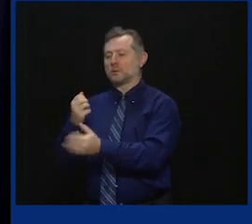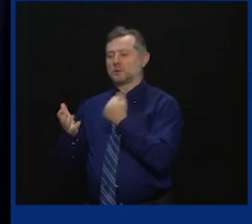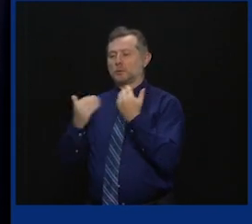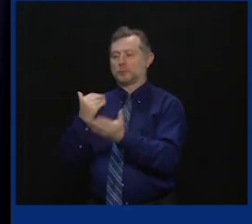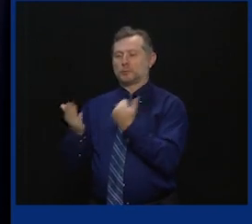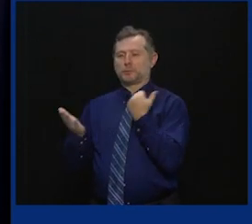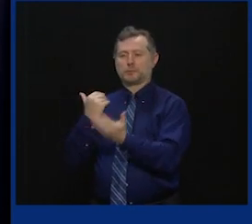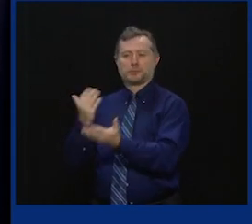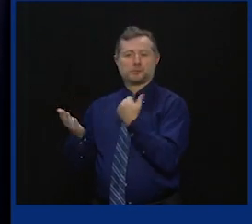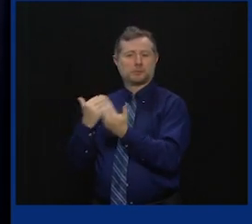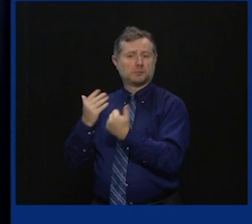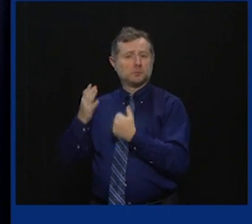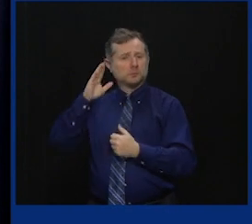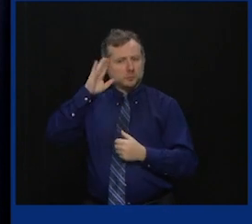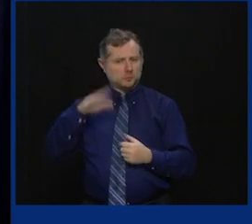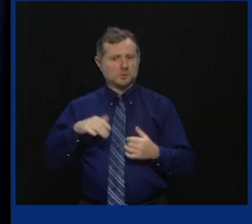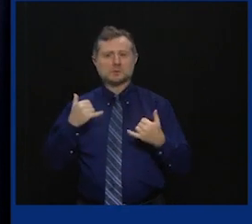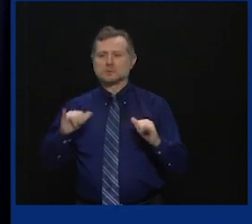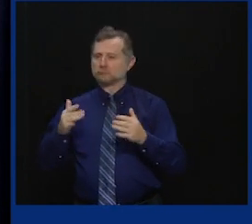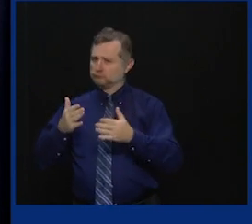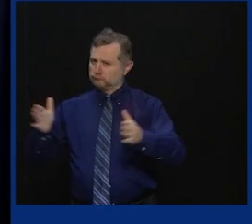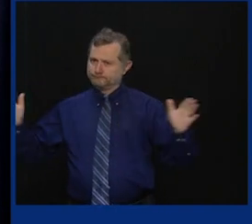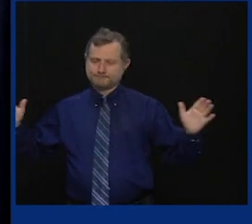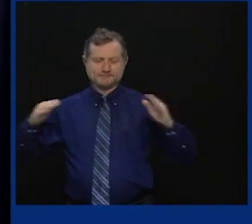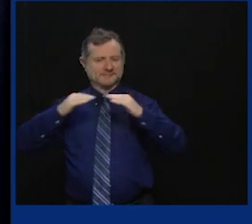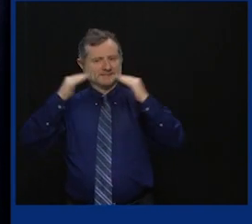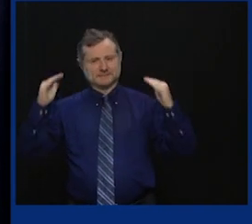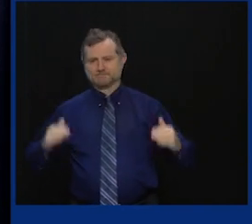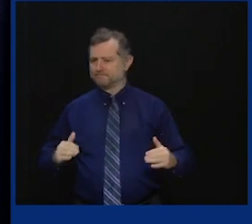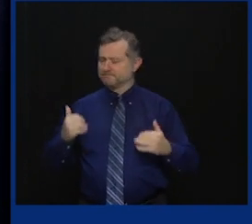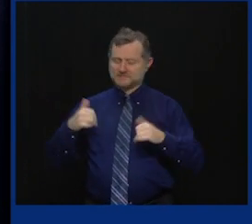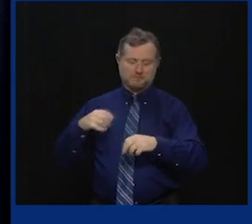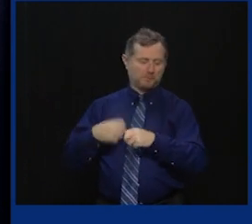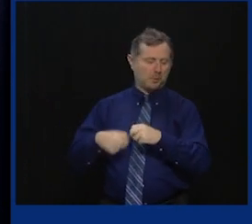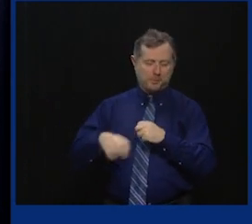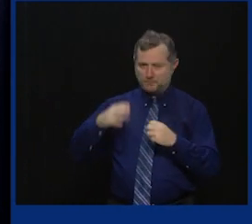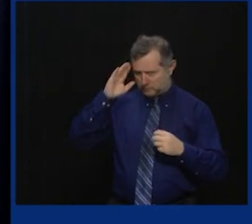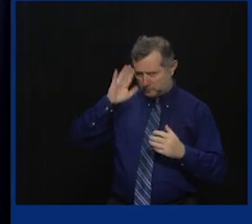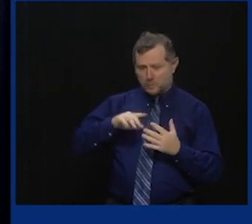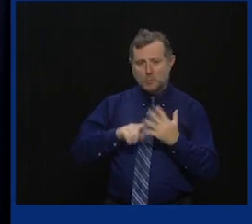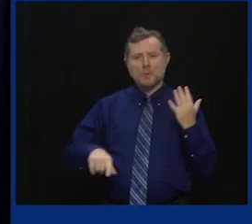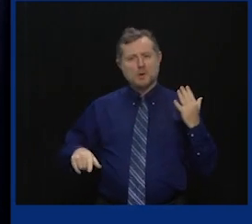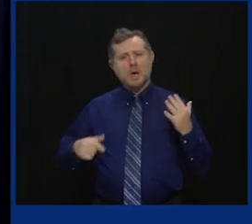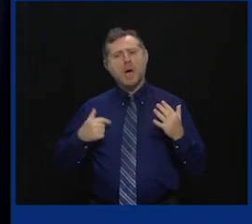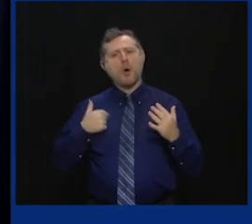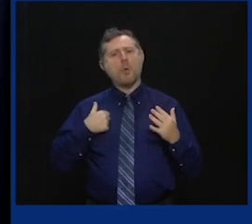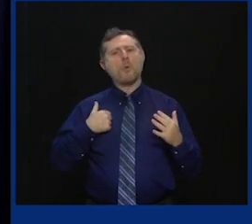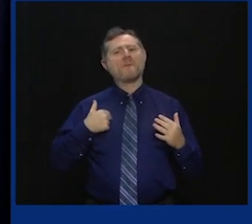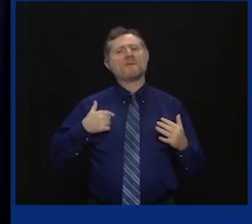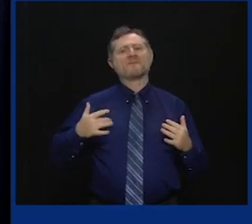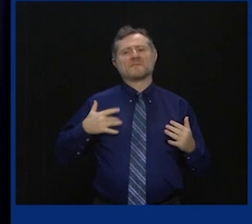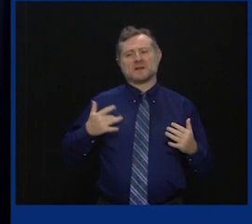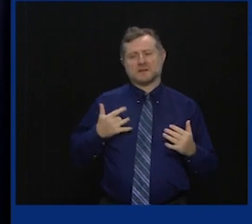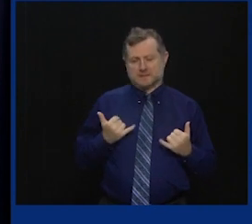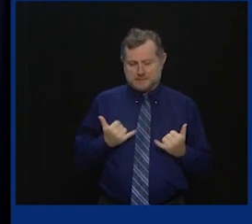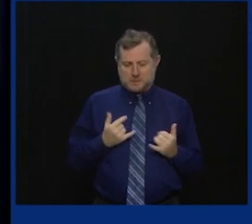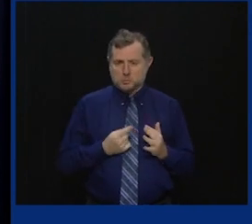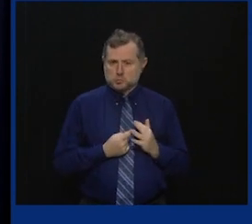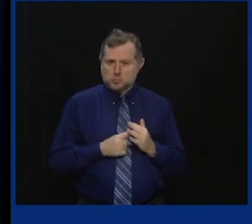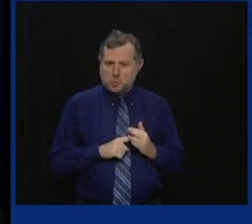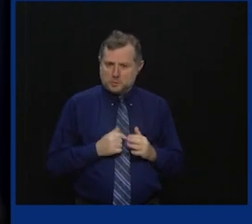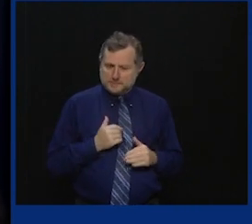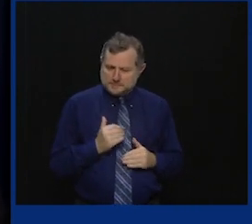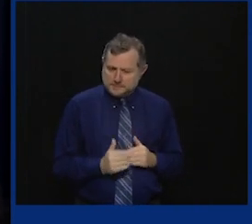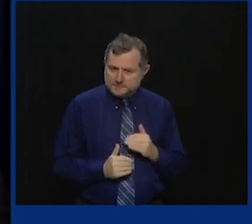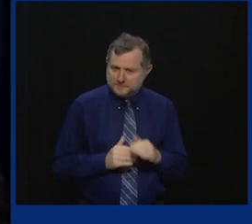We know that. And I believe that while we take these first steps, we encourage the City of New York to do